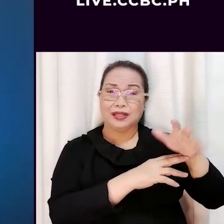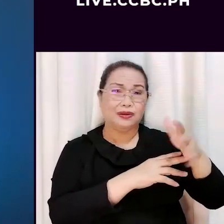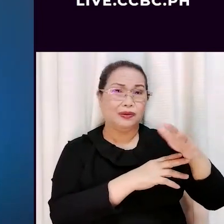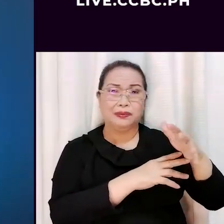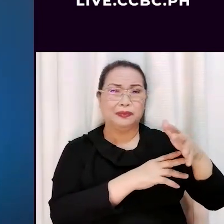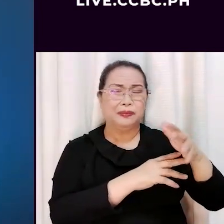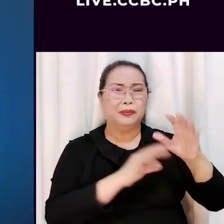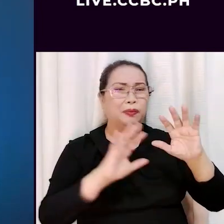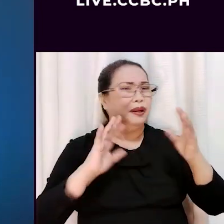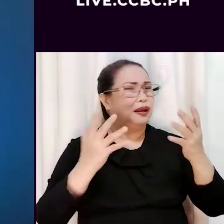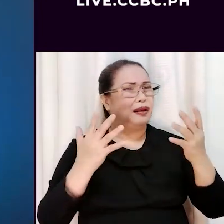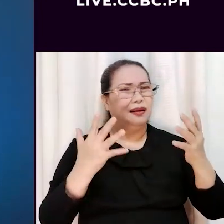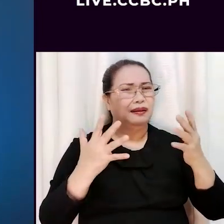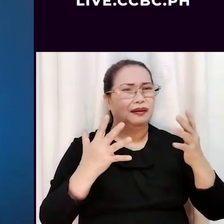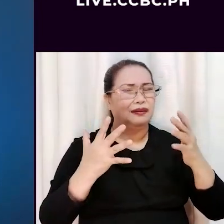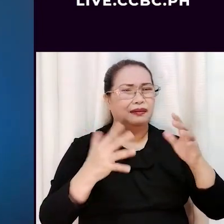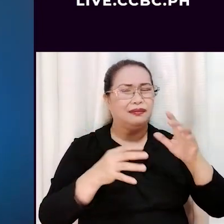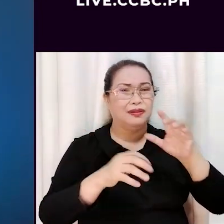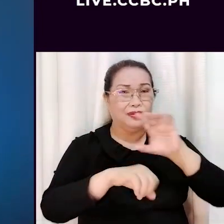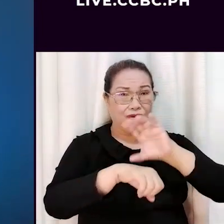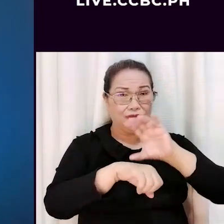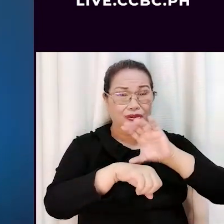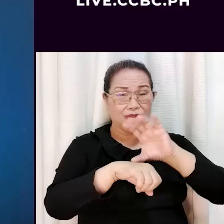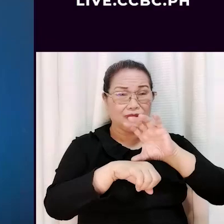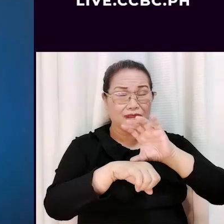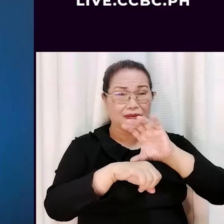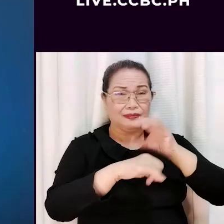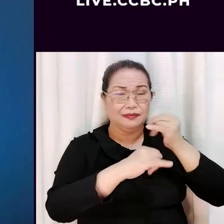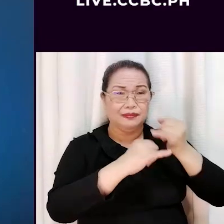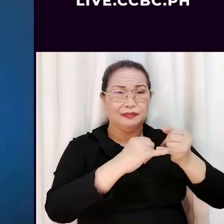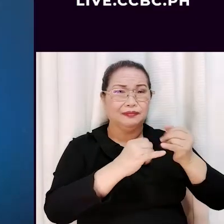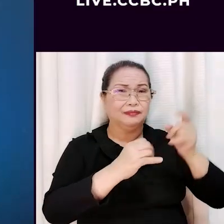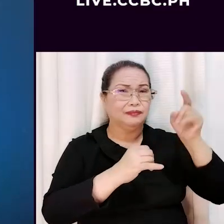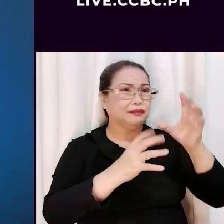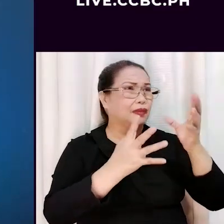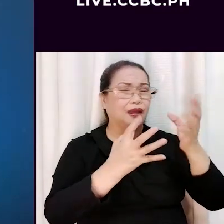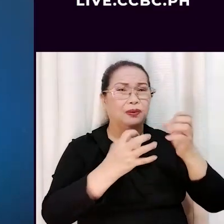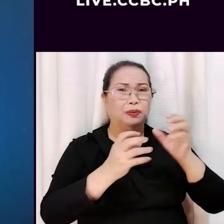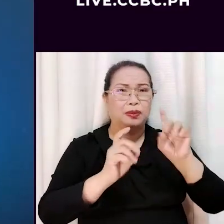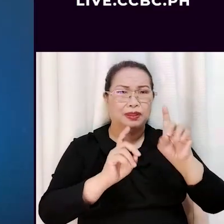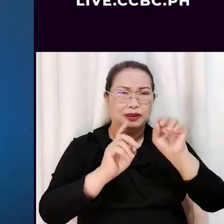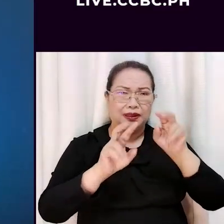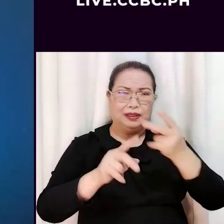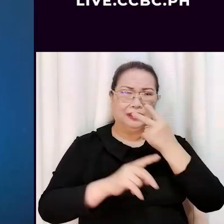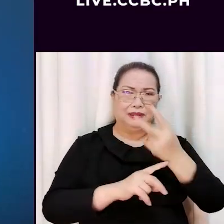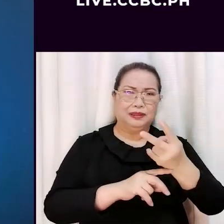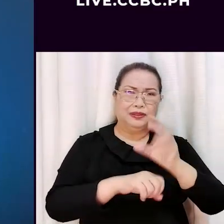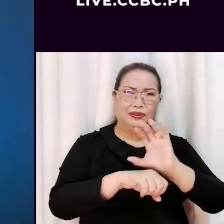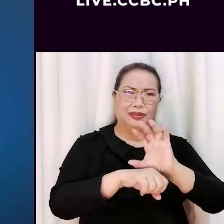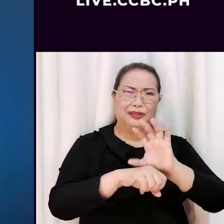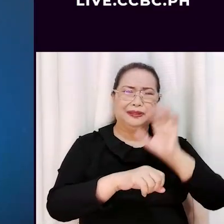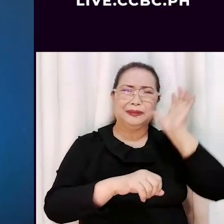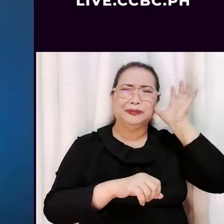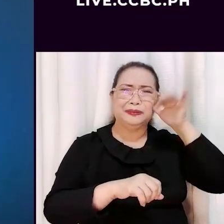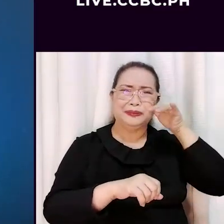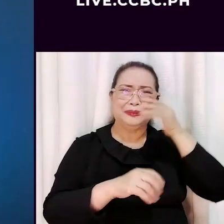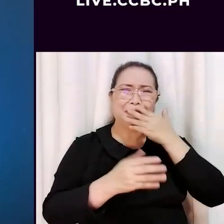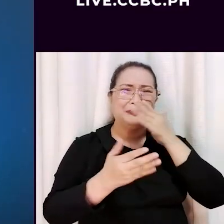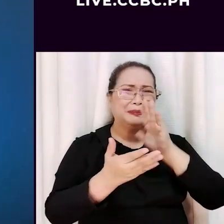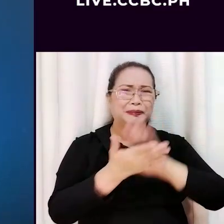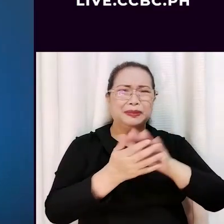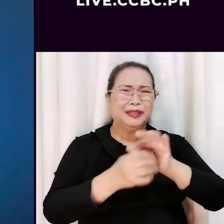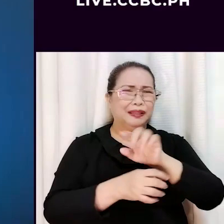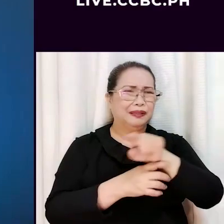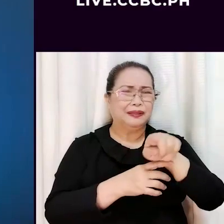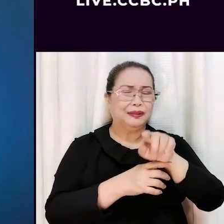longer you know, the church God wants them to be. In fact, we find in Laodicea, Jesus would say, "Hey, behold,